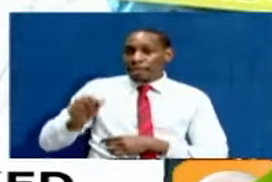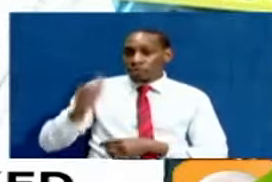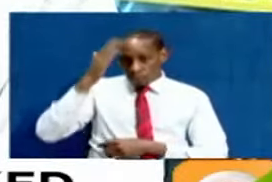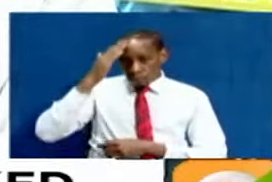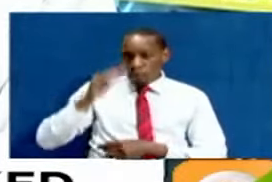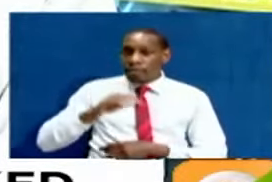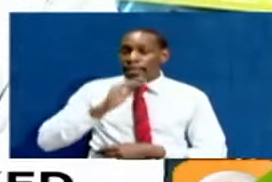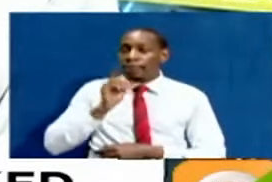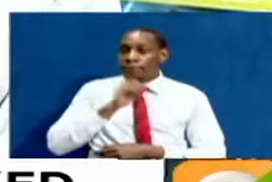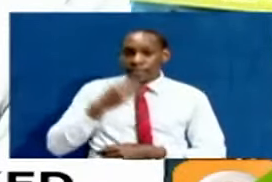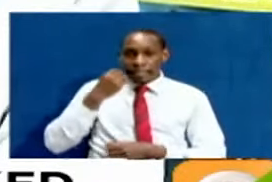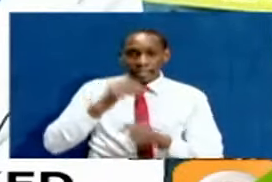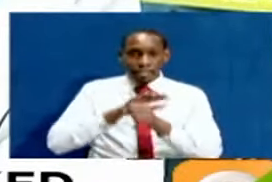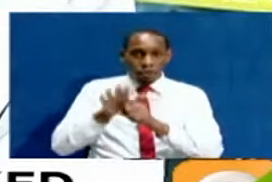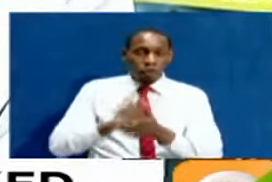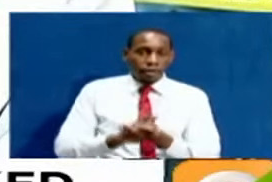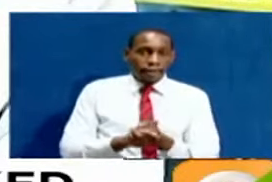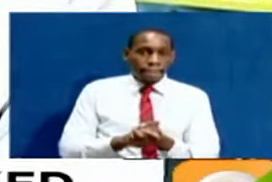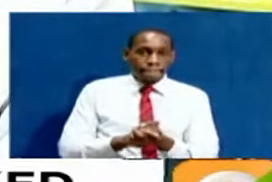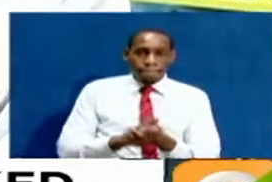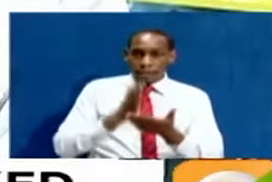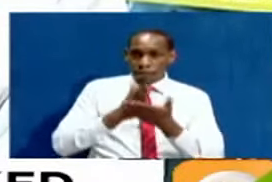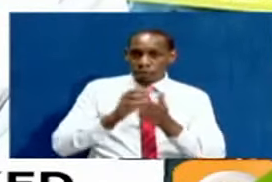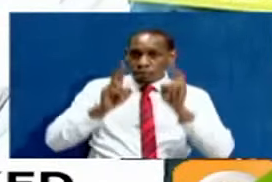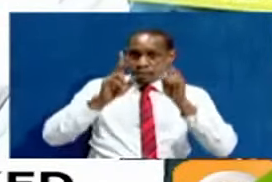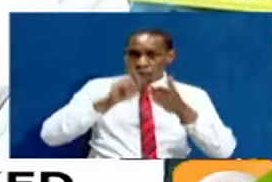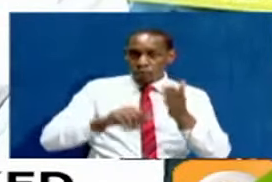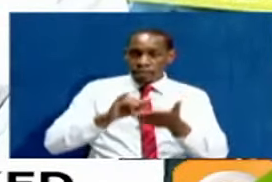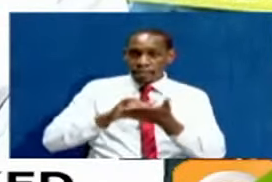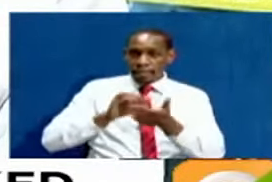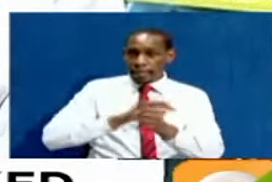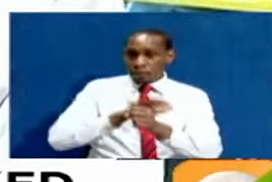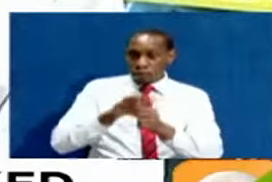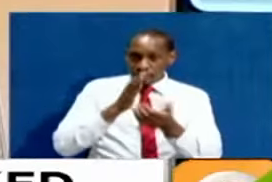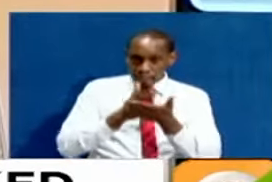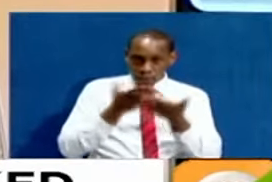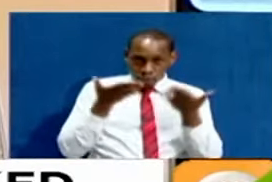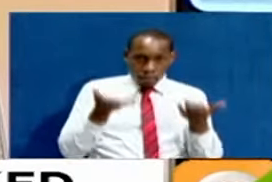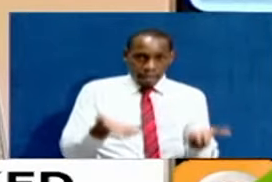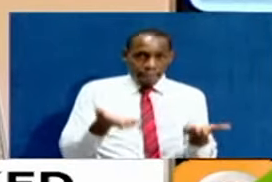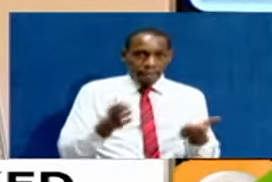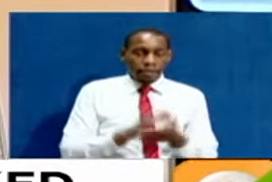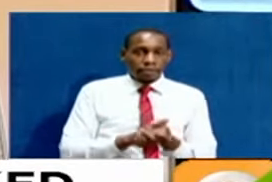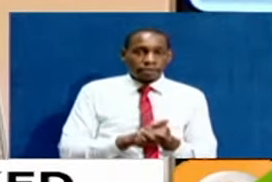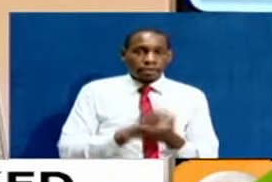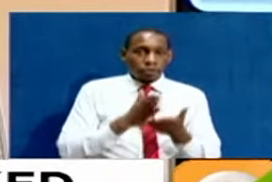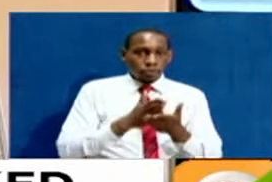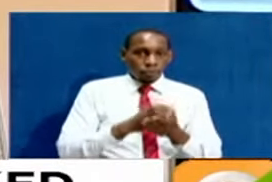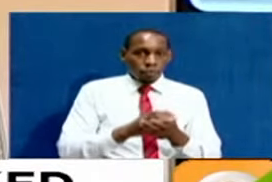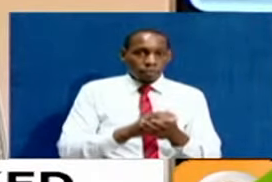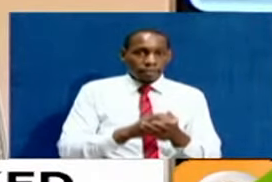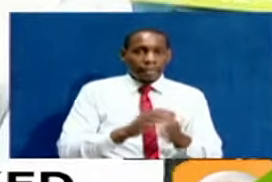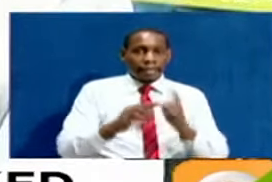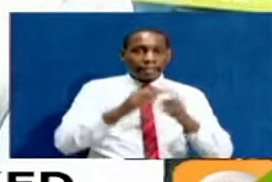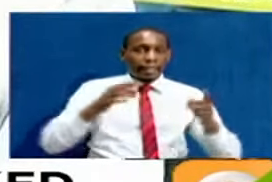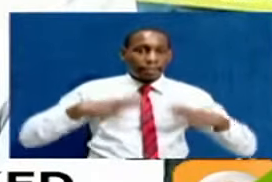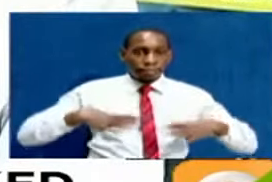of this thing. So there is also the real issue that COVID-19 is here. It is devastating. People are